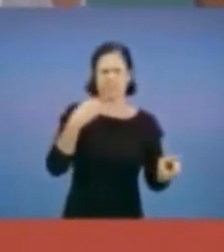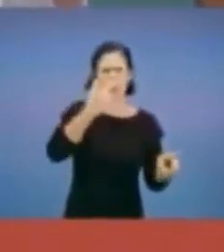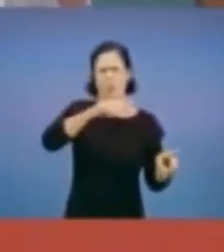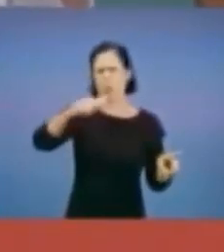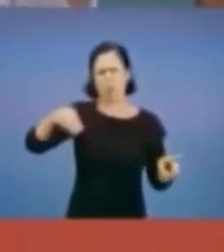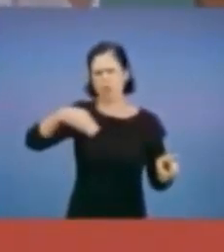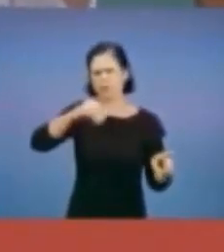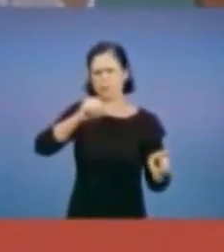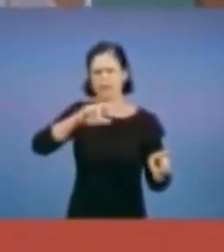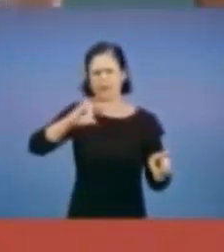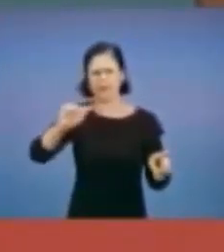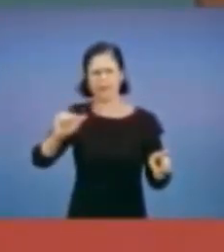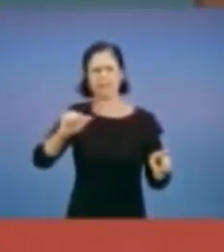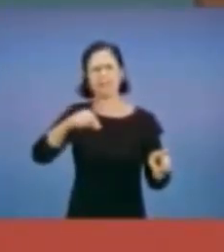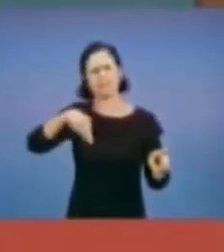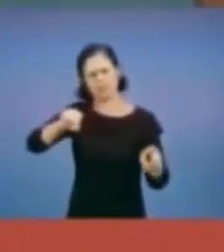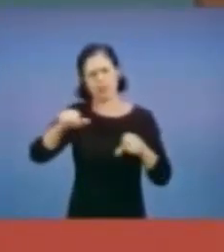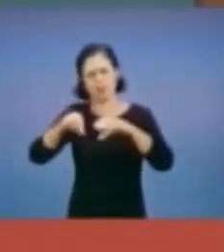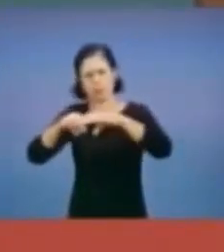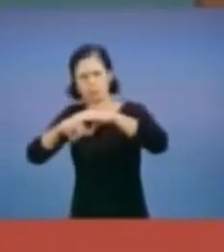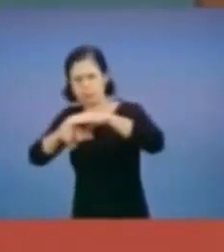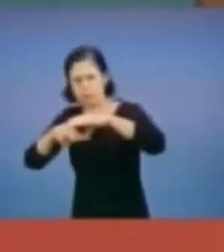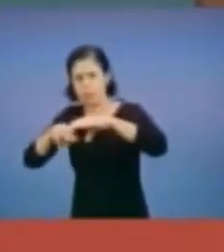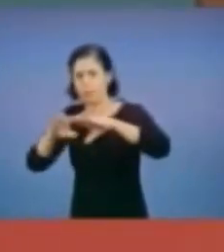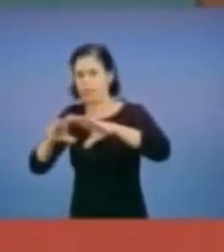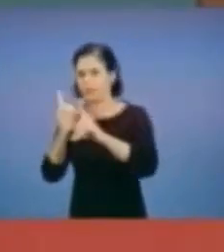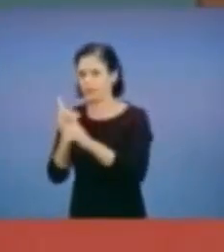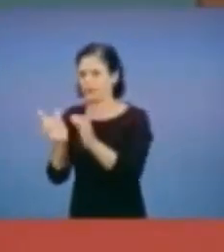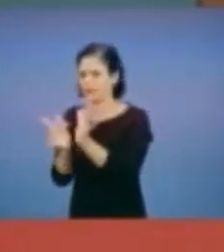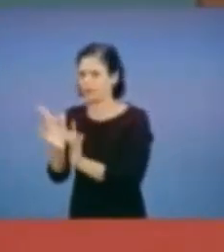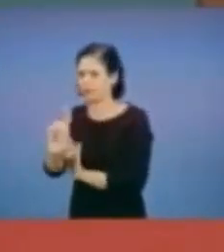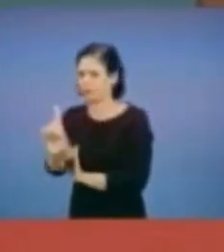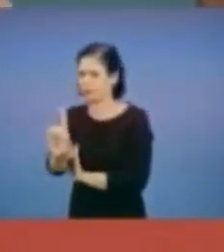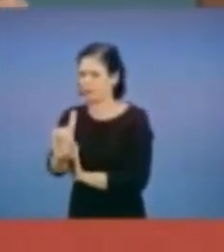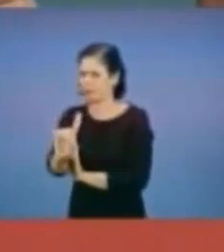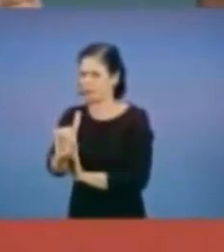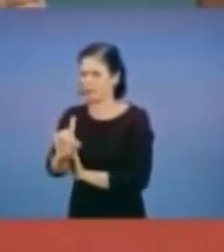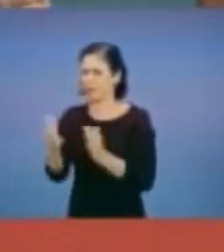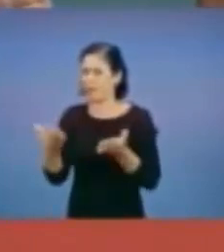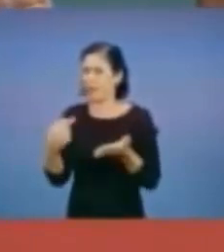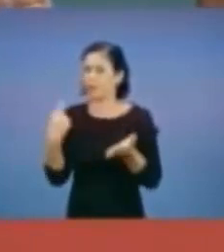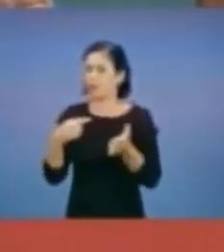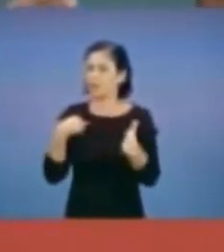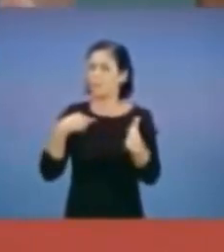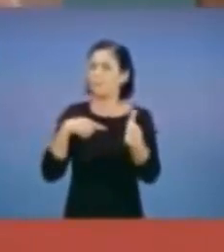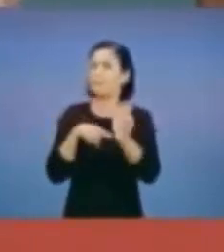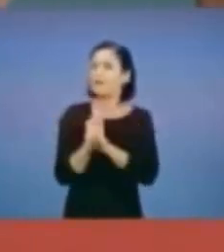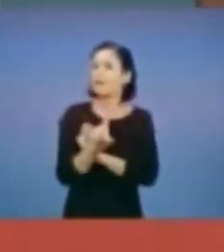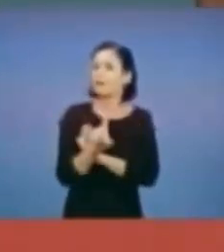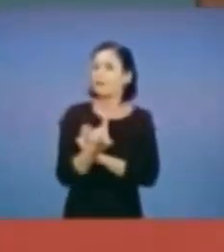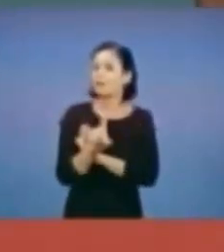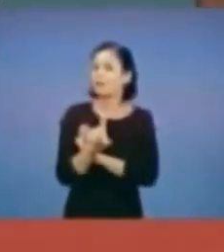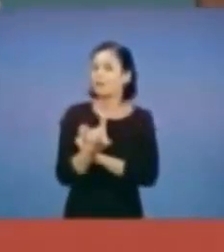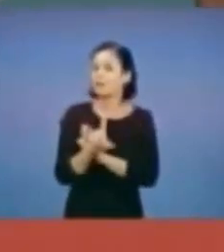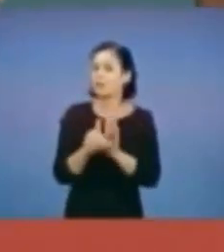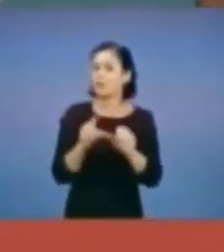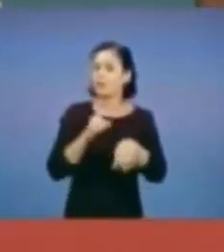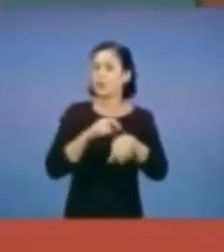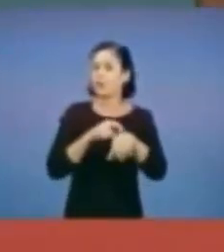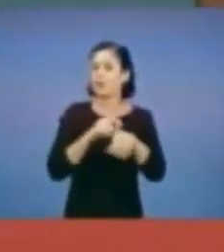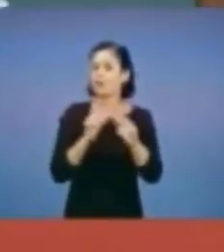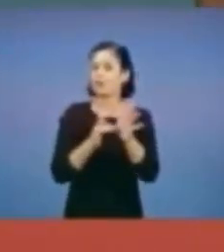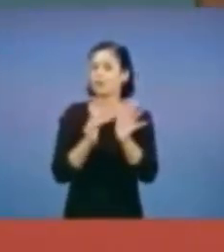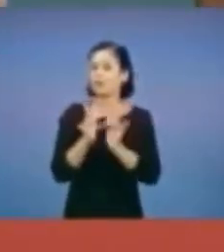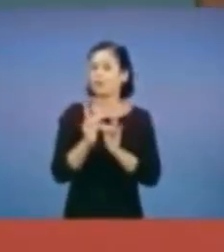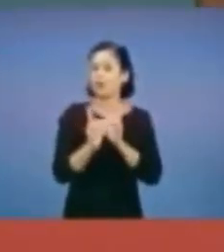and Joanna and others, they were in the tomb, but they didn't meet Jesus. And the question I'm asking here is about